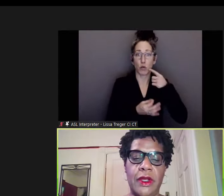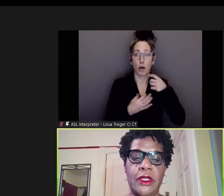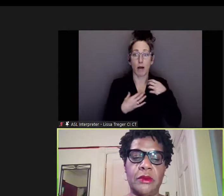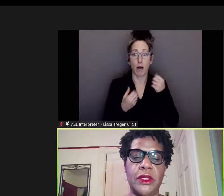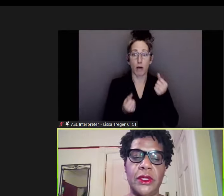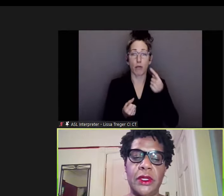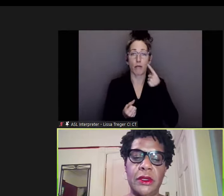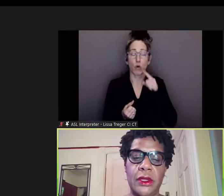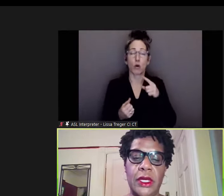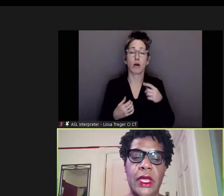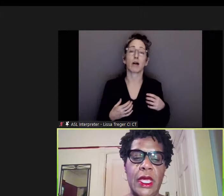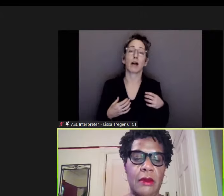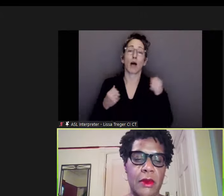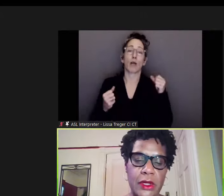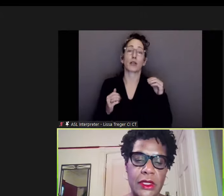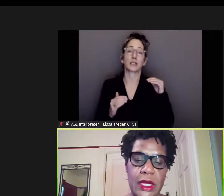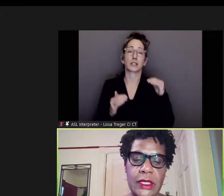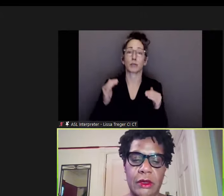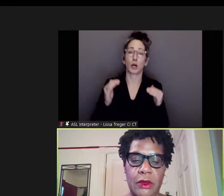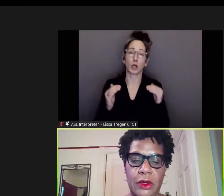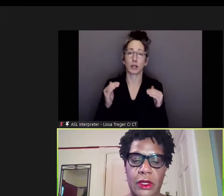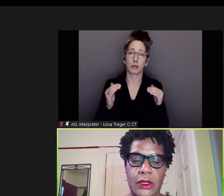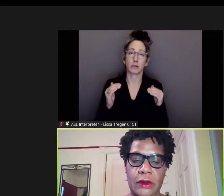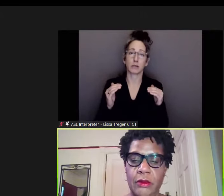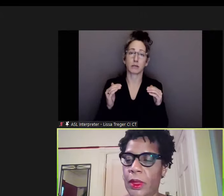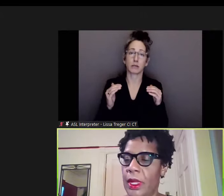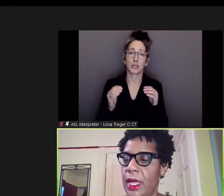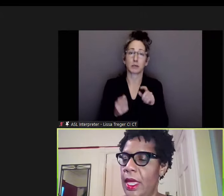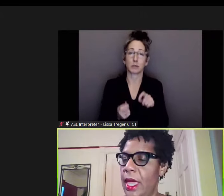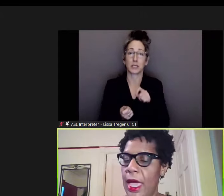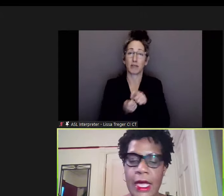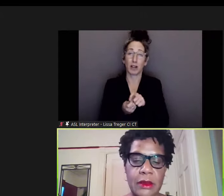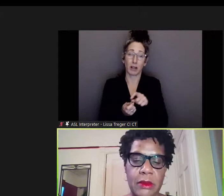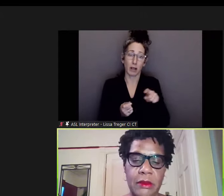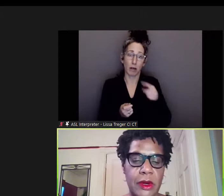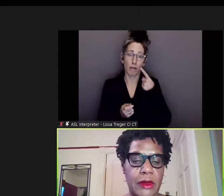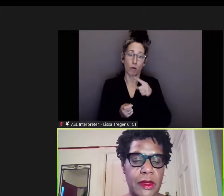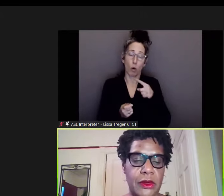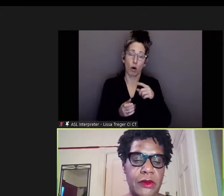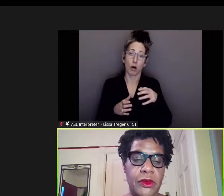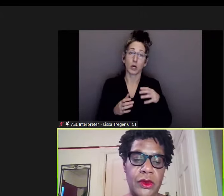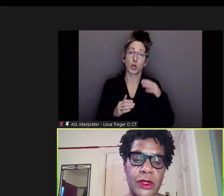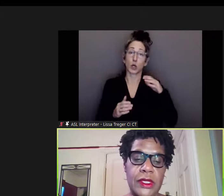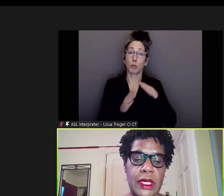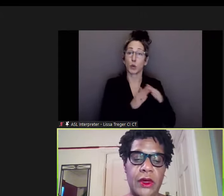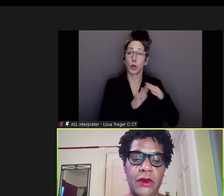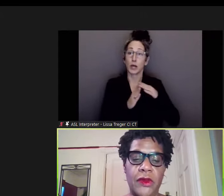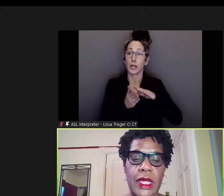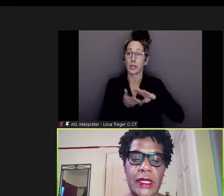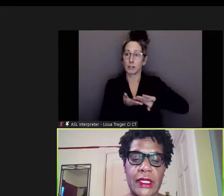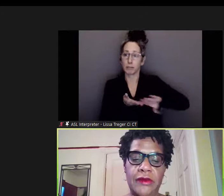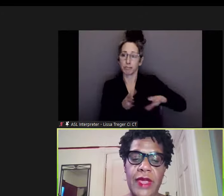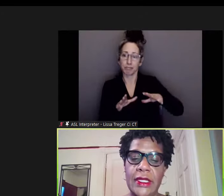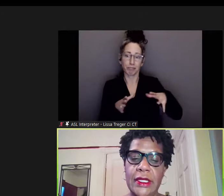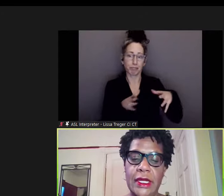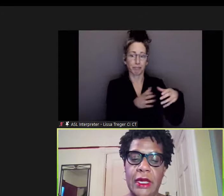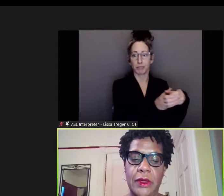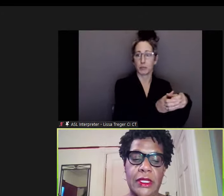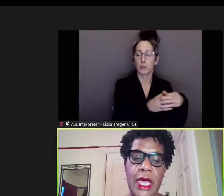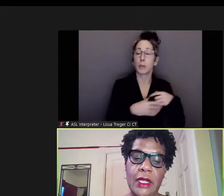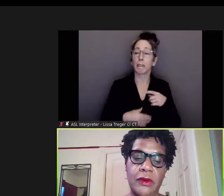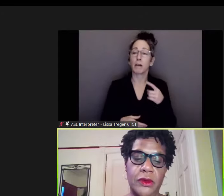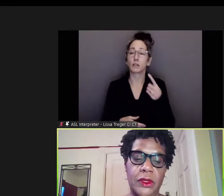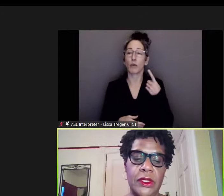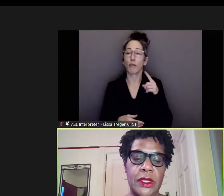health disparities, particularly in marginalized communities. As a member of the New York State COVID-19